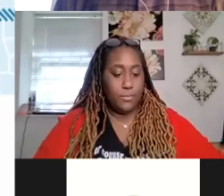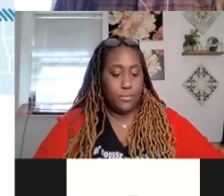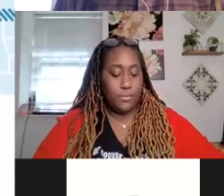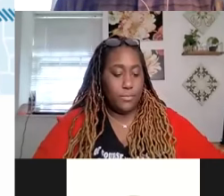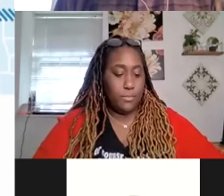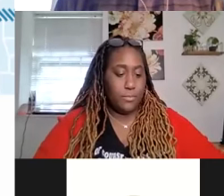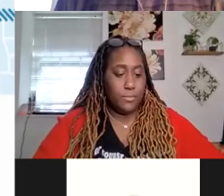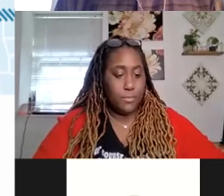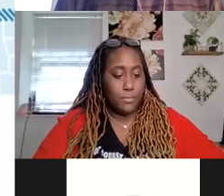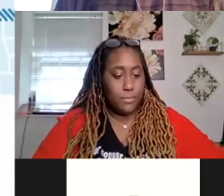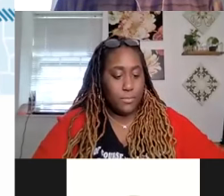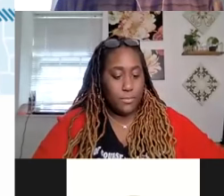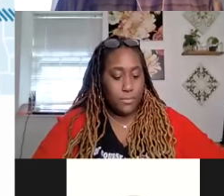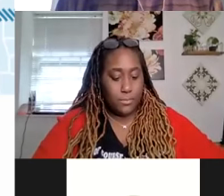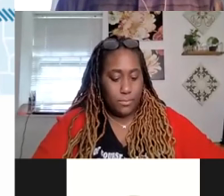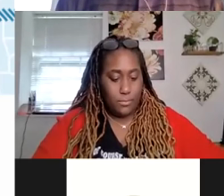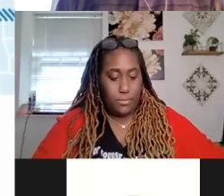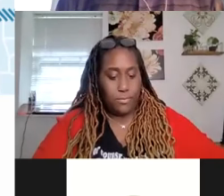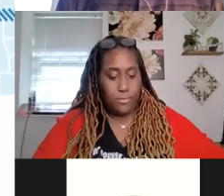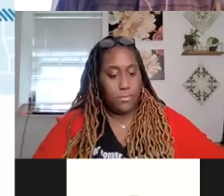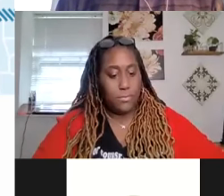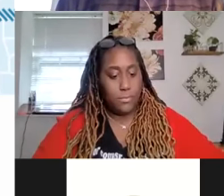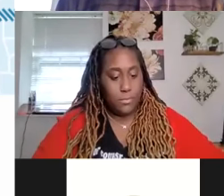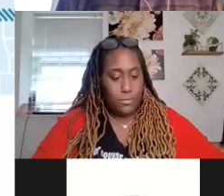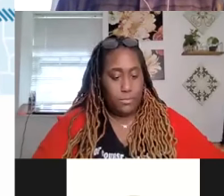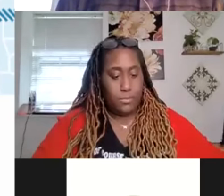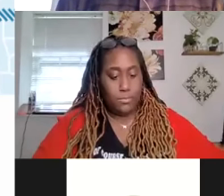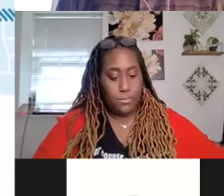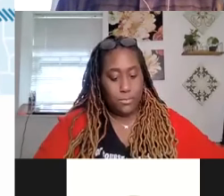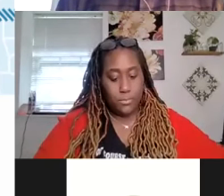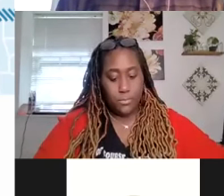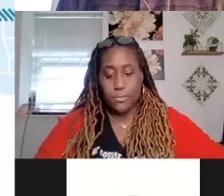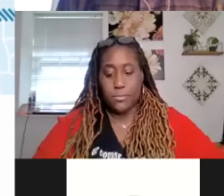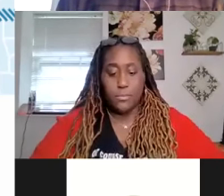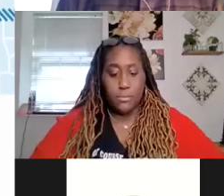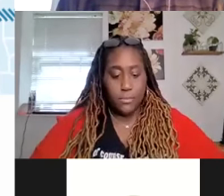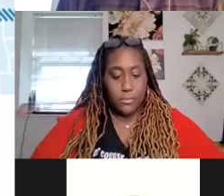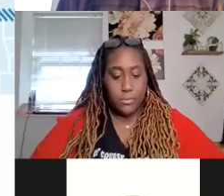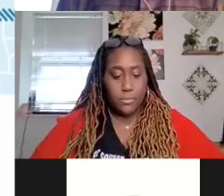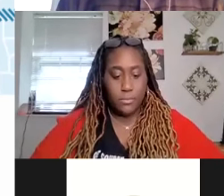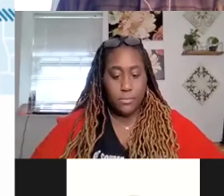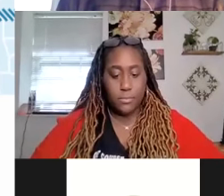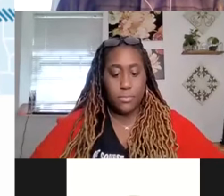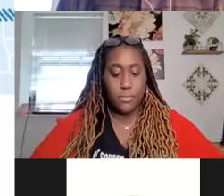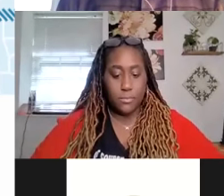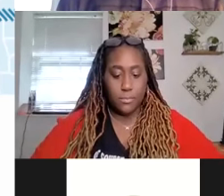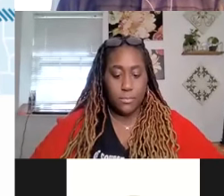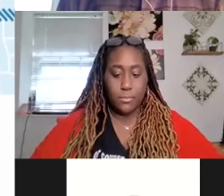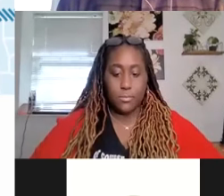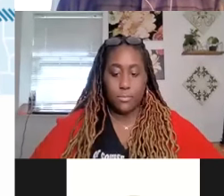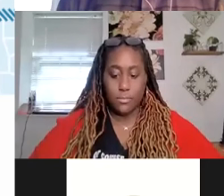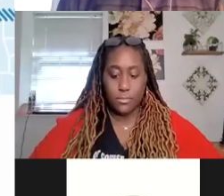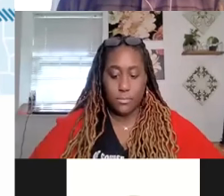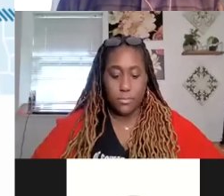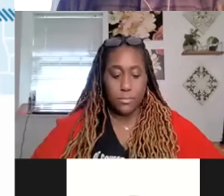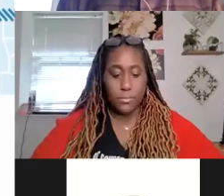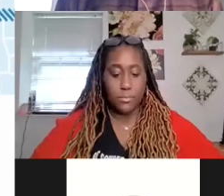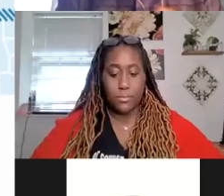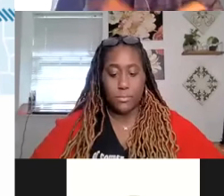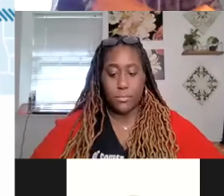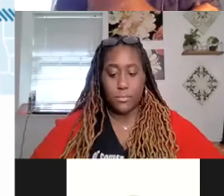wonderfully. But a trauma-informed approach is going to assume that trauma is in the world, it's impacting the people we serve, it's impacting our staff, and so